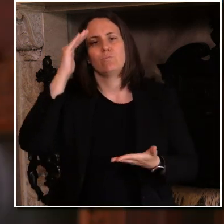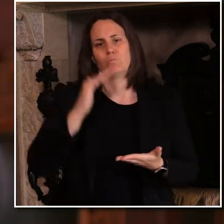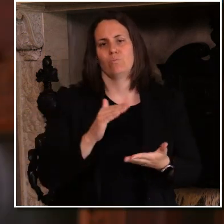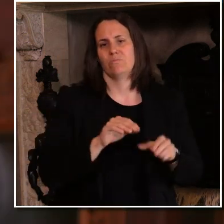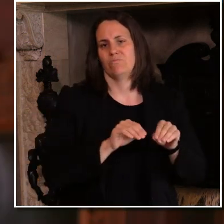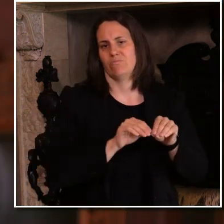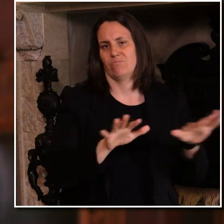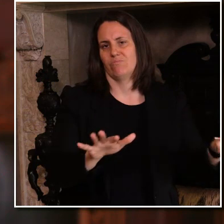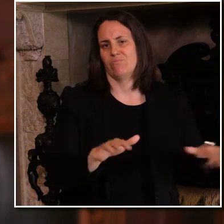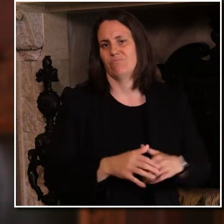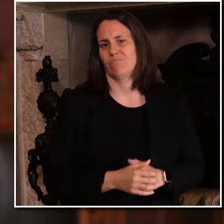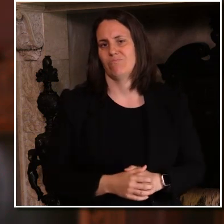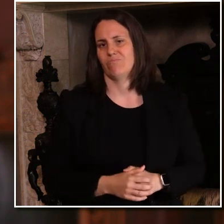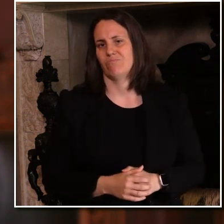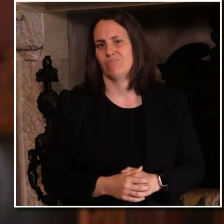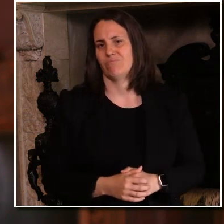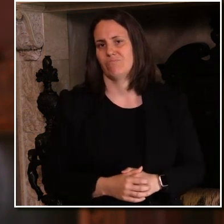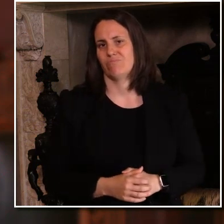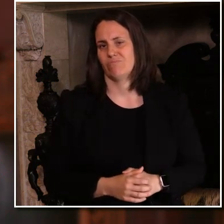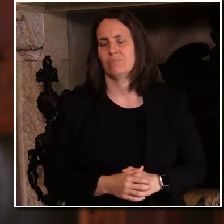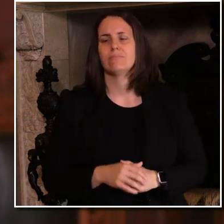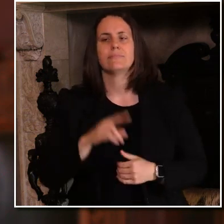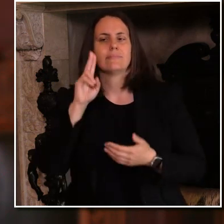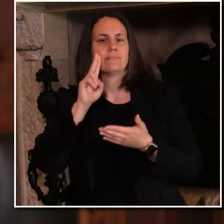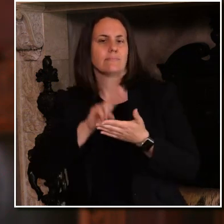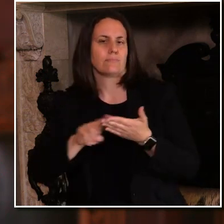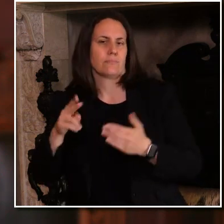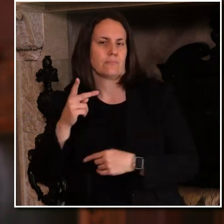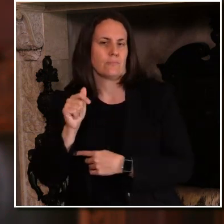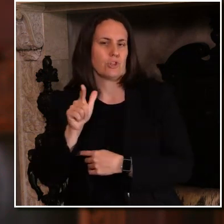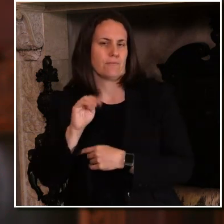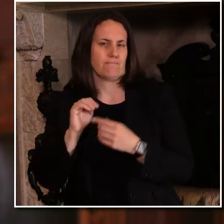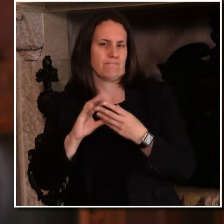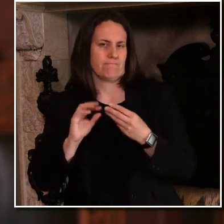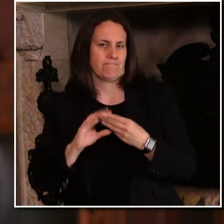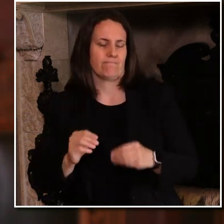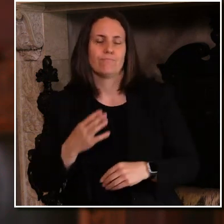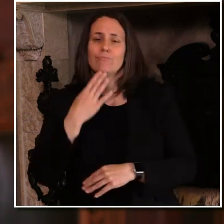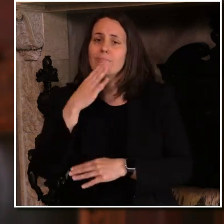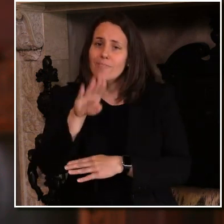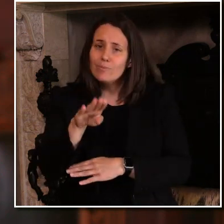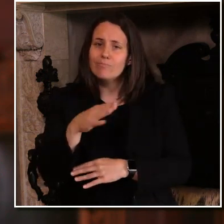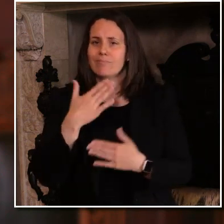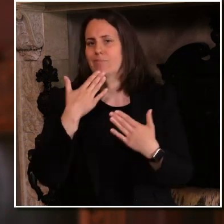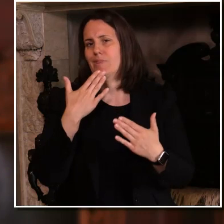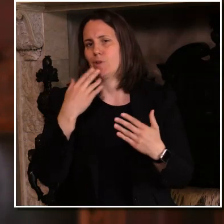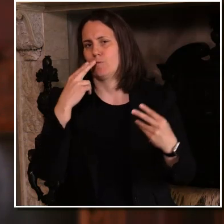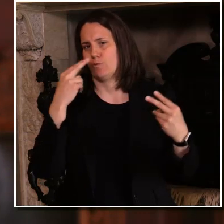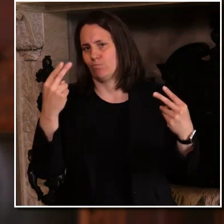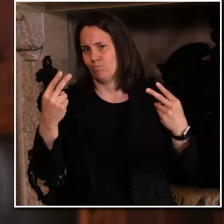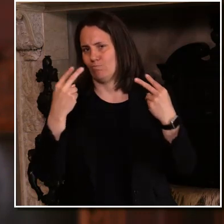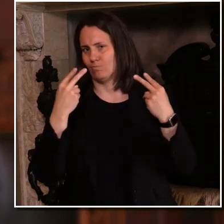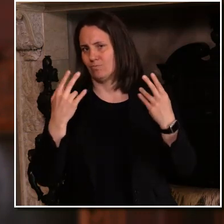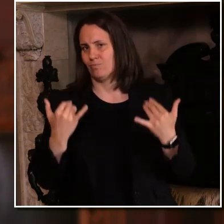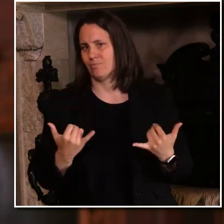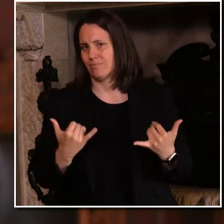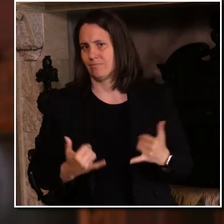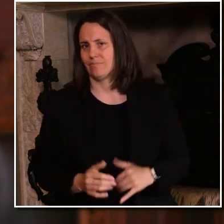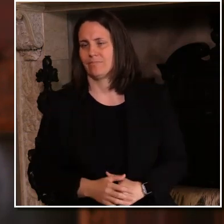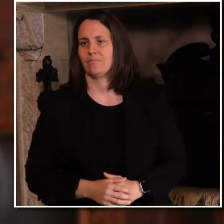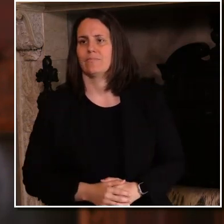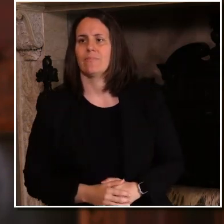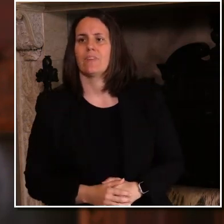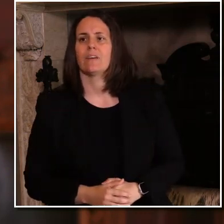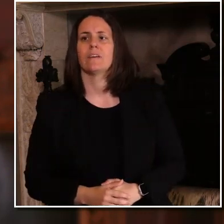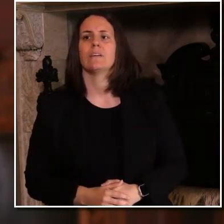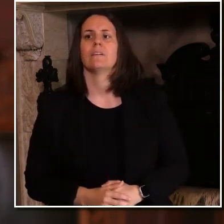Thank you, Sarah. Good afternoon, everyone, and thanks again for joining us today. On Monday, we announced